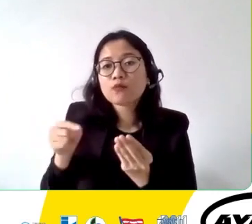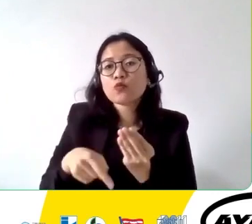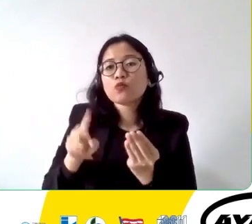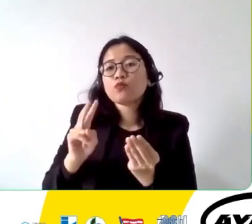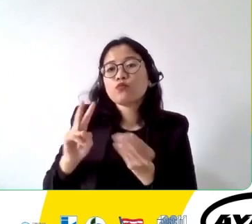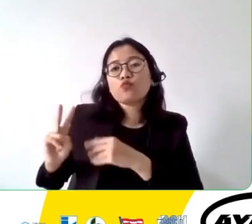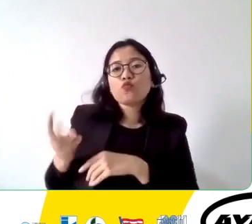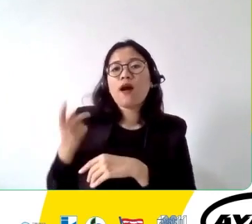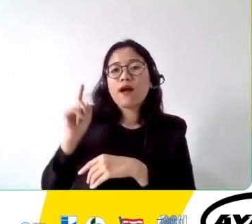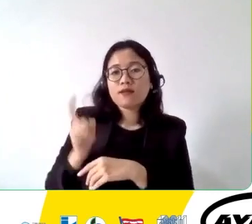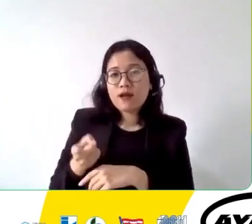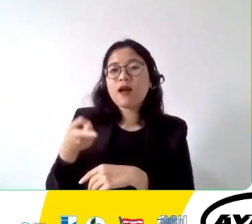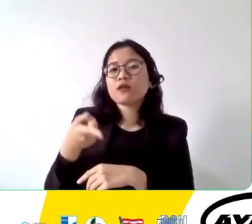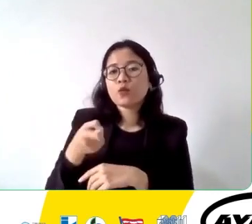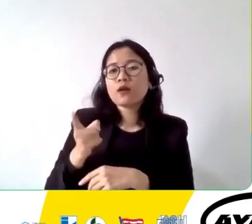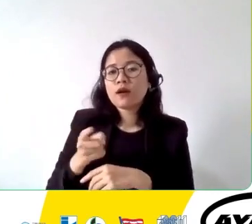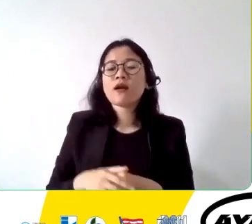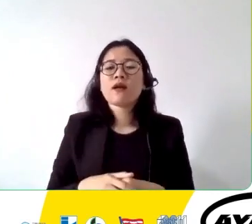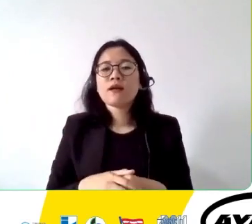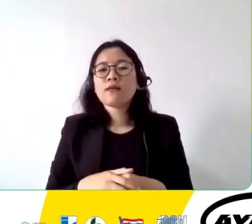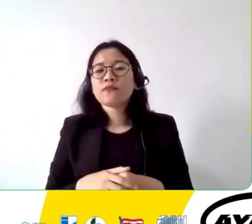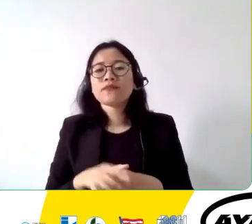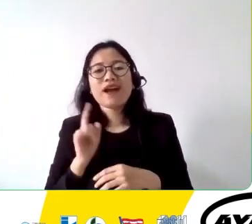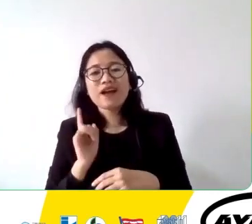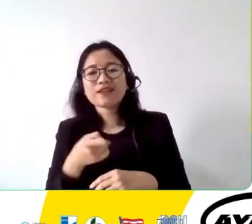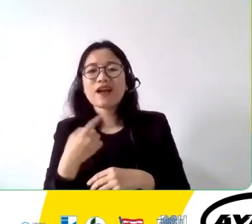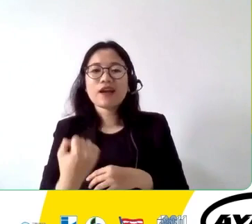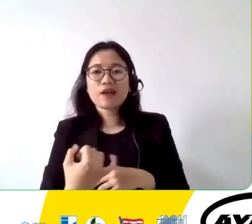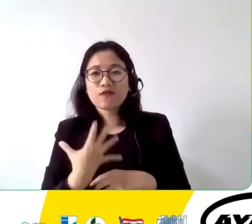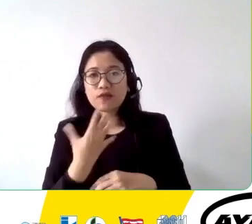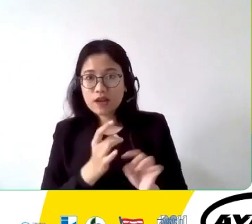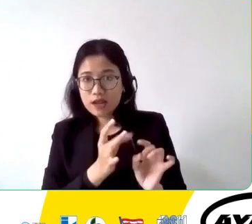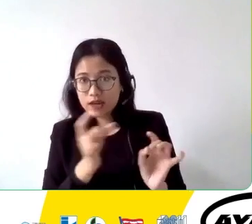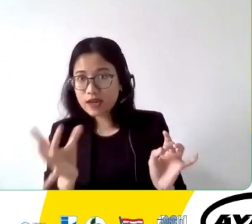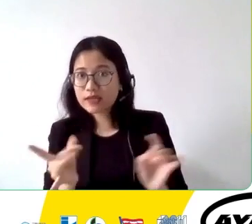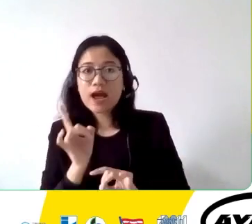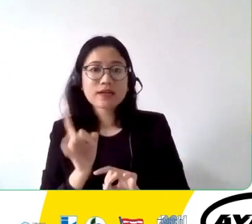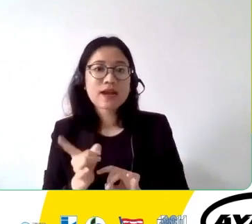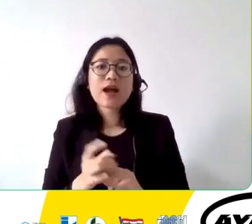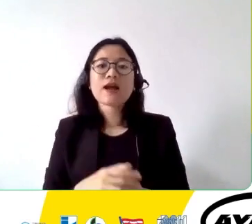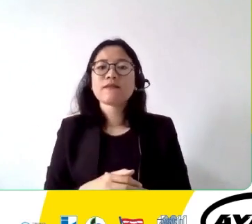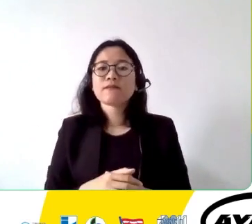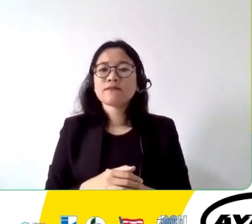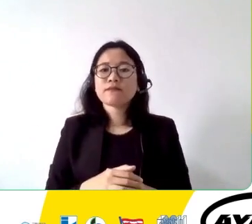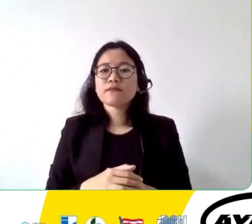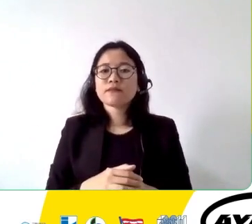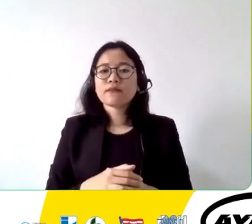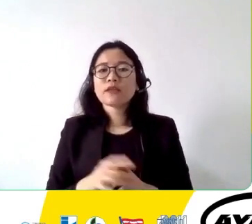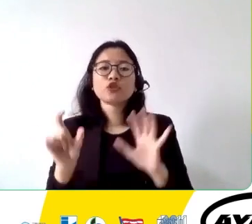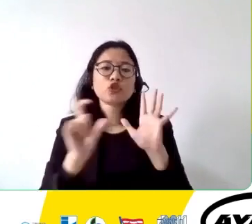transmission, increasing allergen and others, and then directly and indirectly will